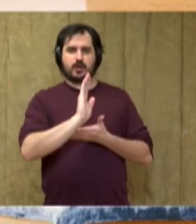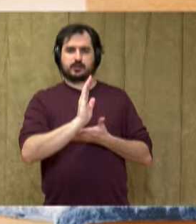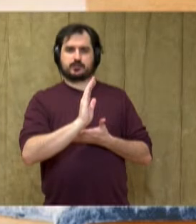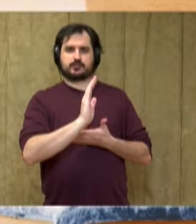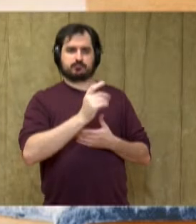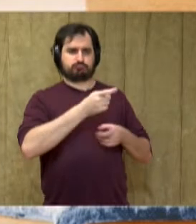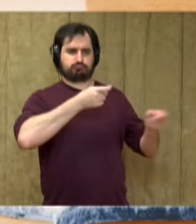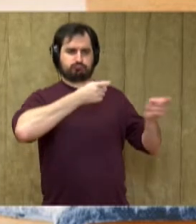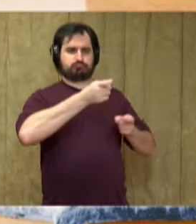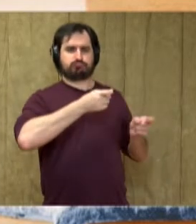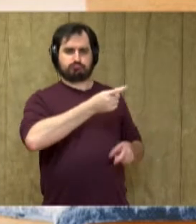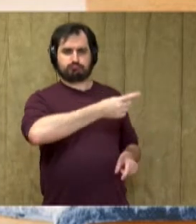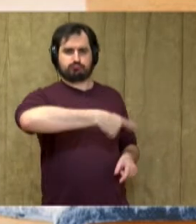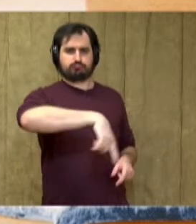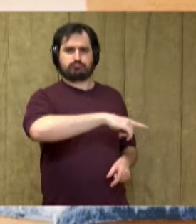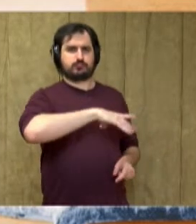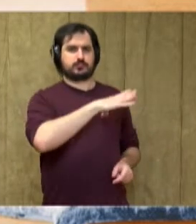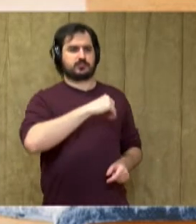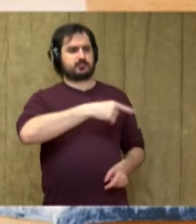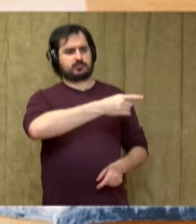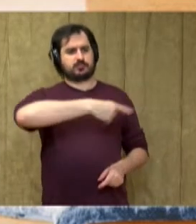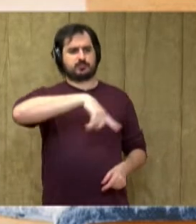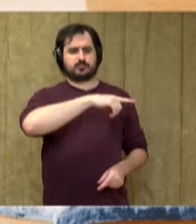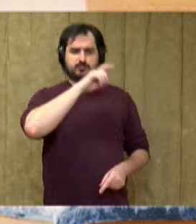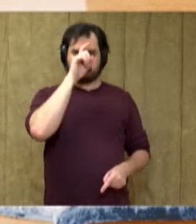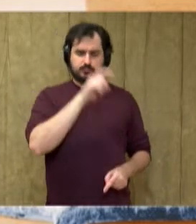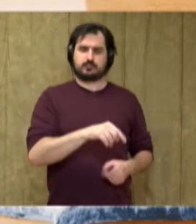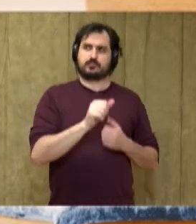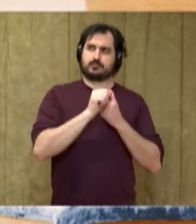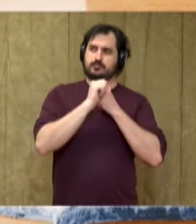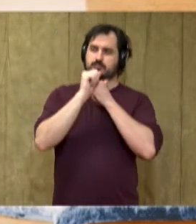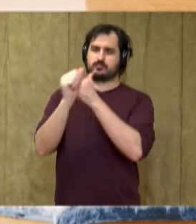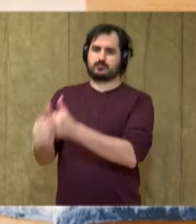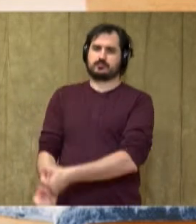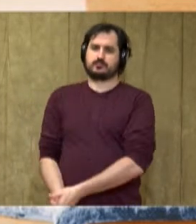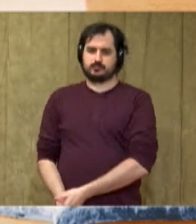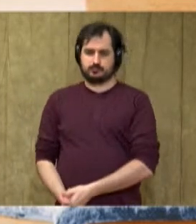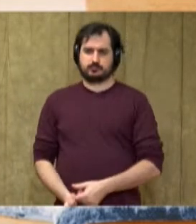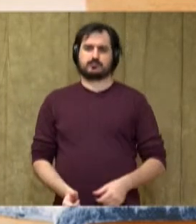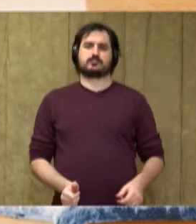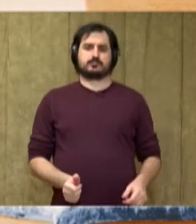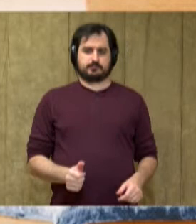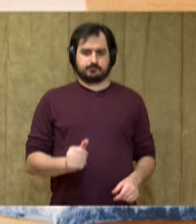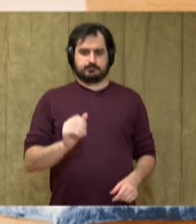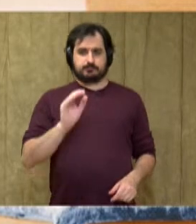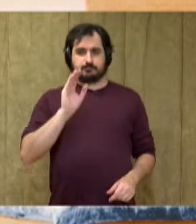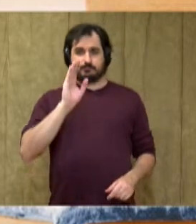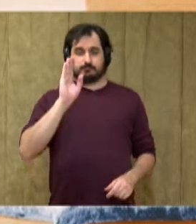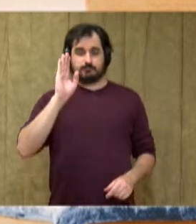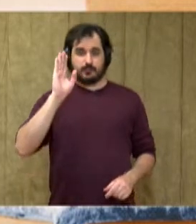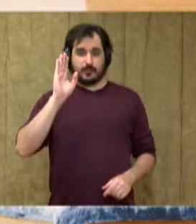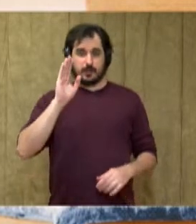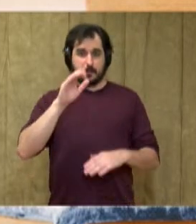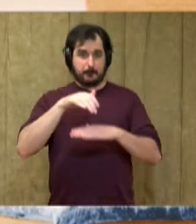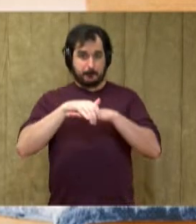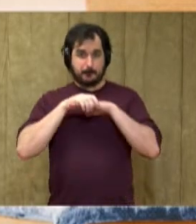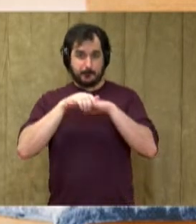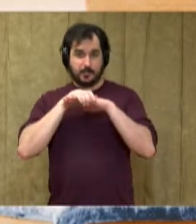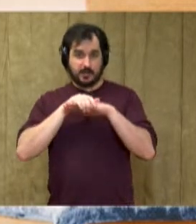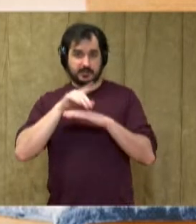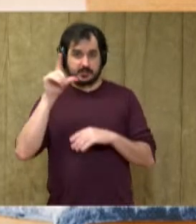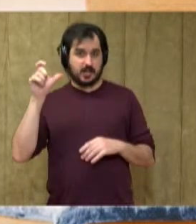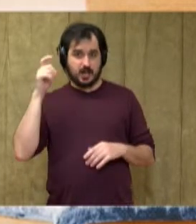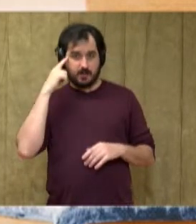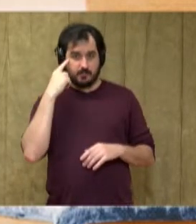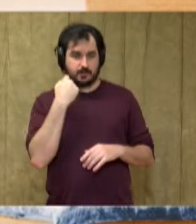to obey. The British stubbornly informed legislatures in both colonies that they couldn't have any more